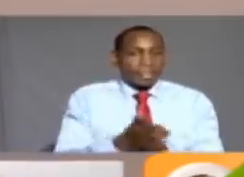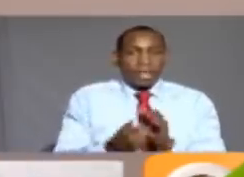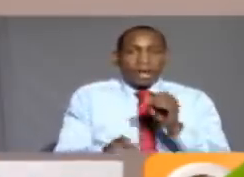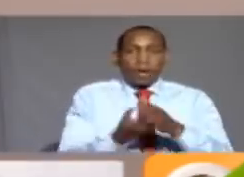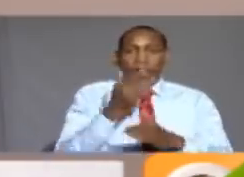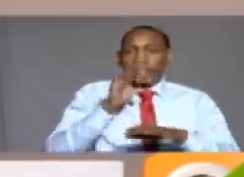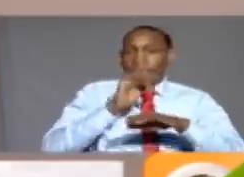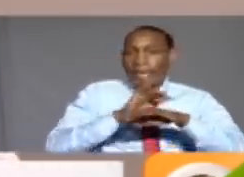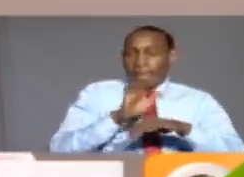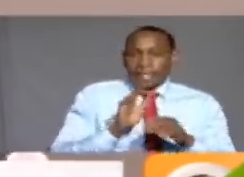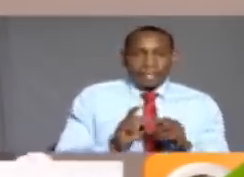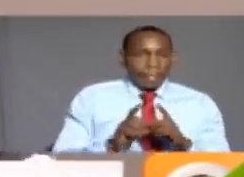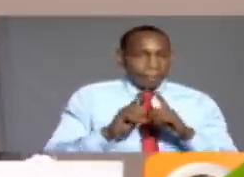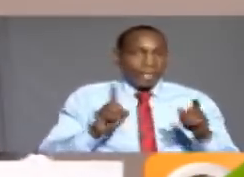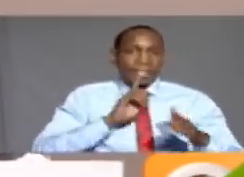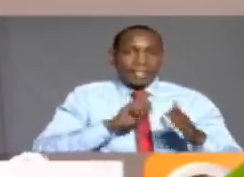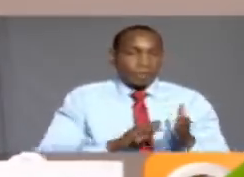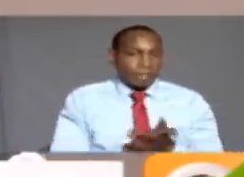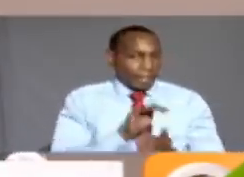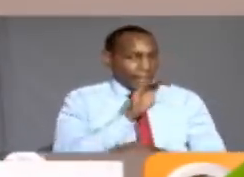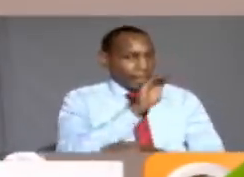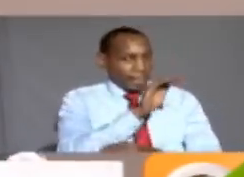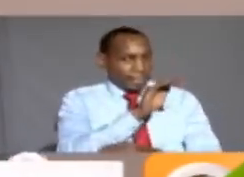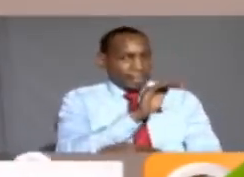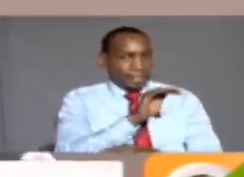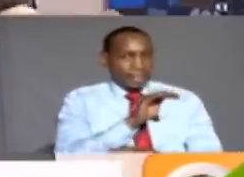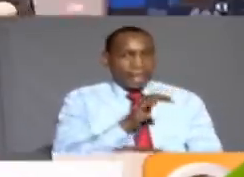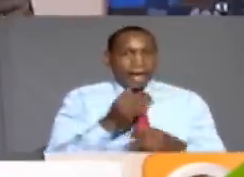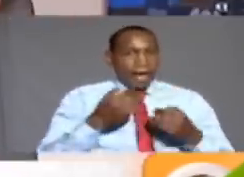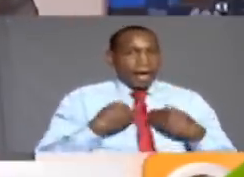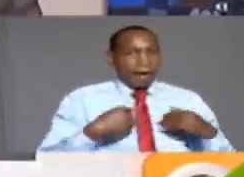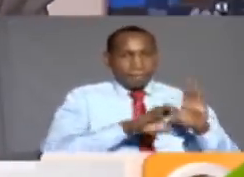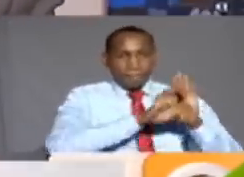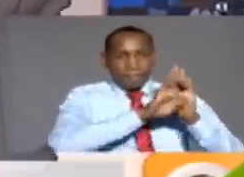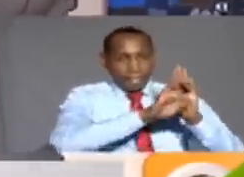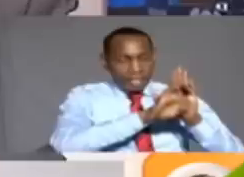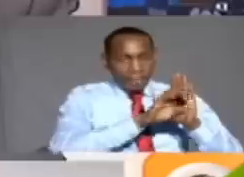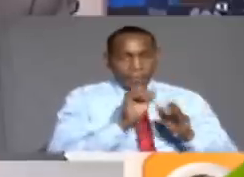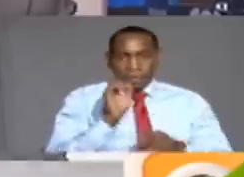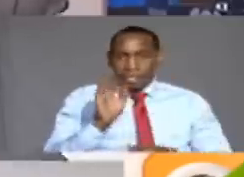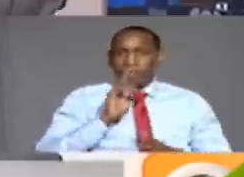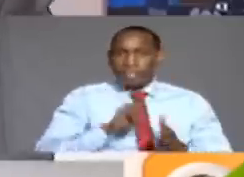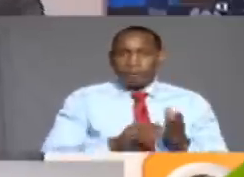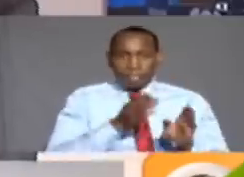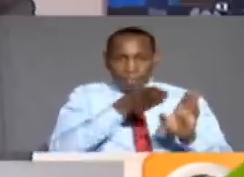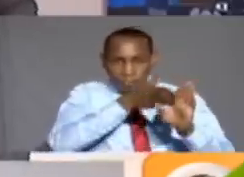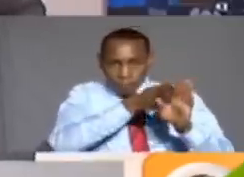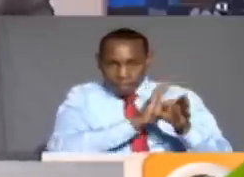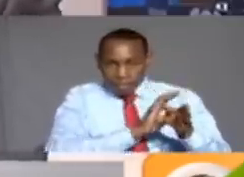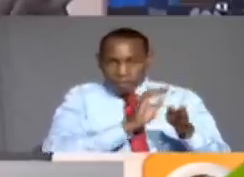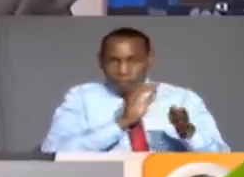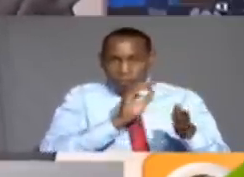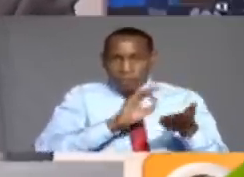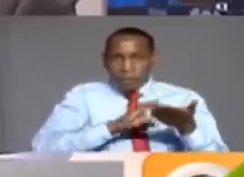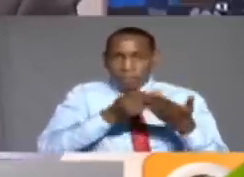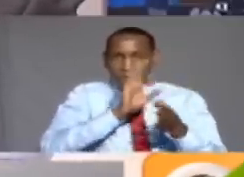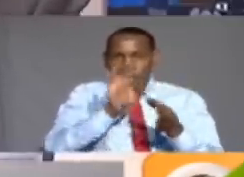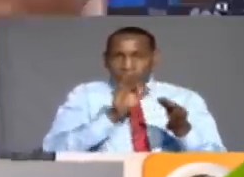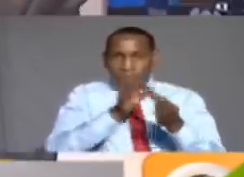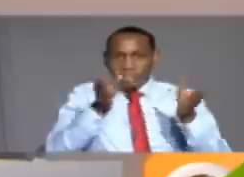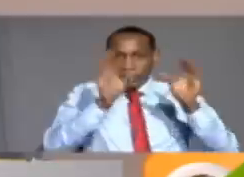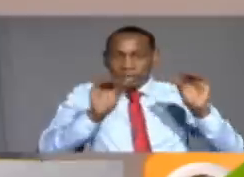early. But let me say this. I'm just asking you, you give an instance. If you are saying that they withdrew funds from a specific